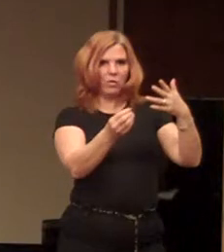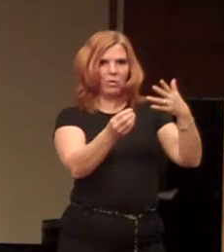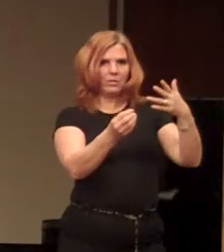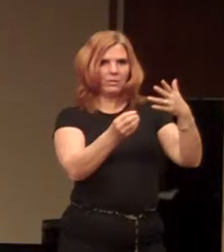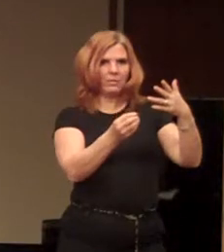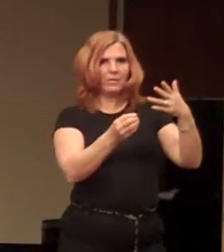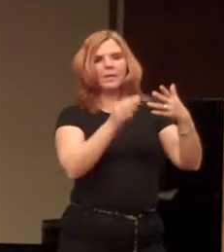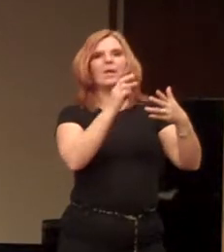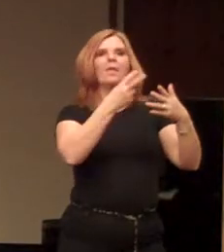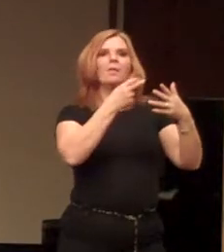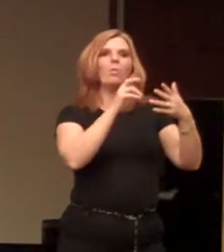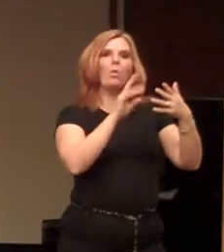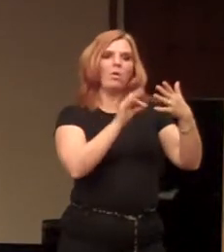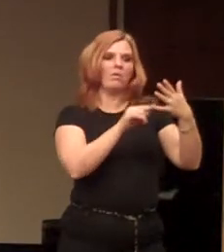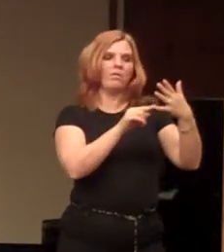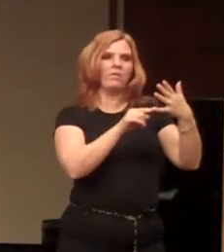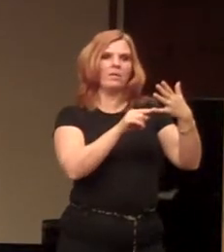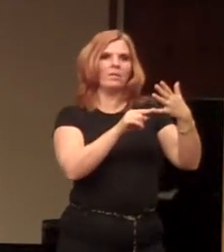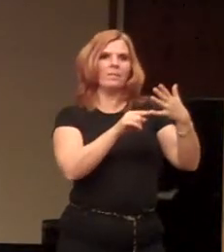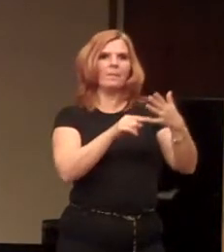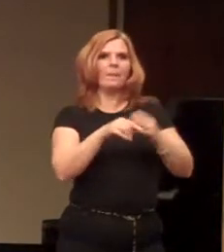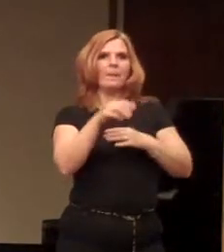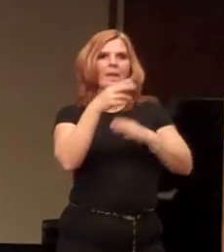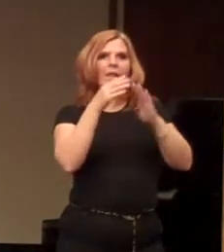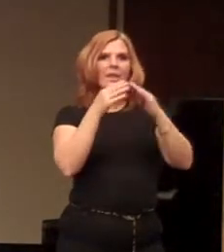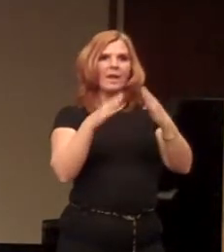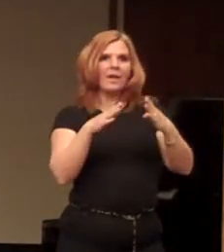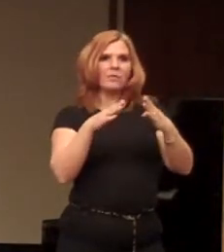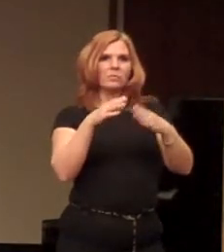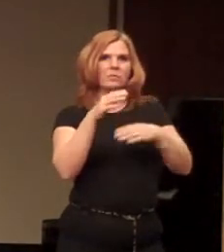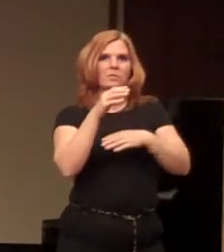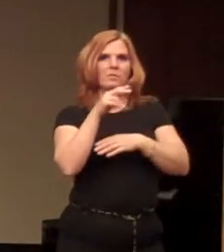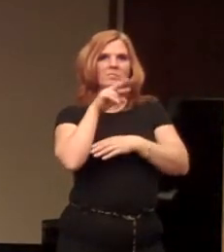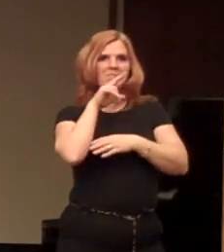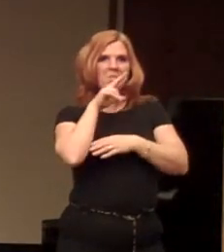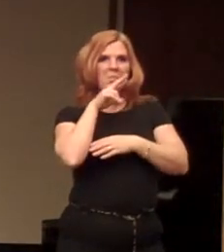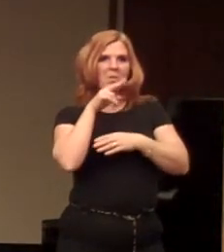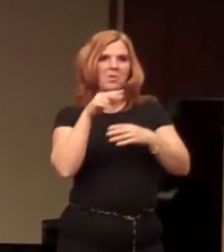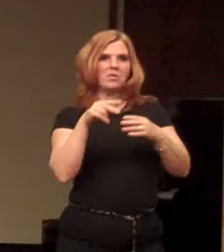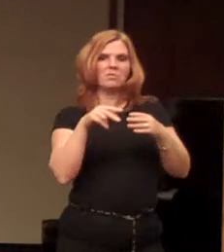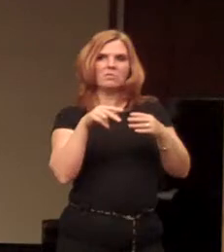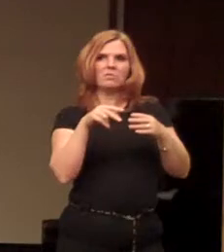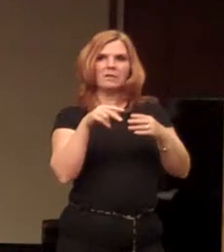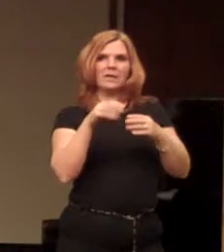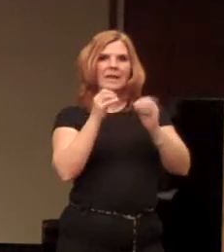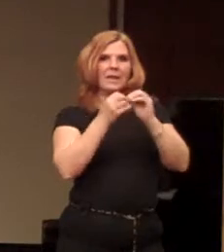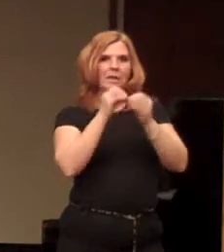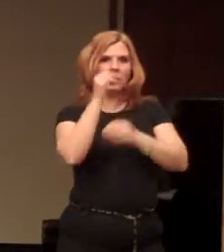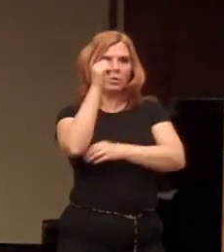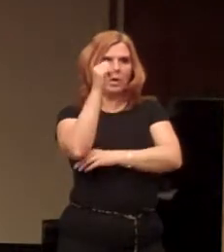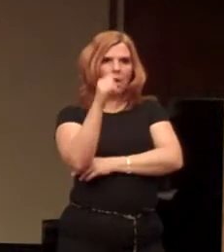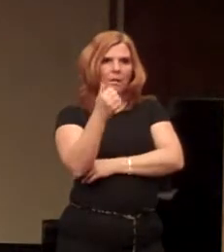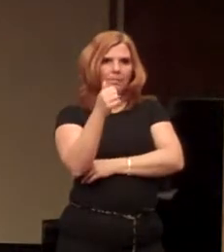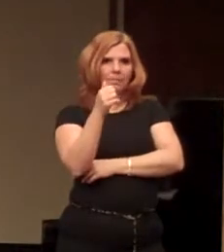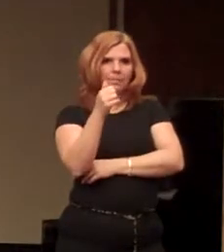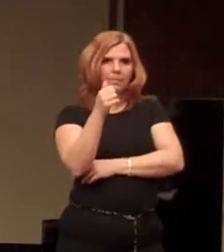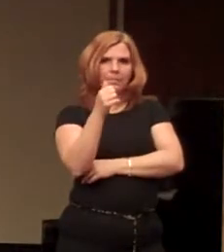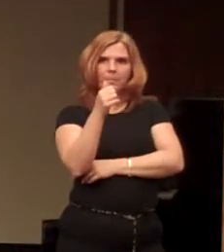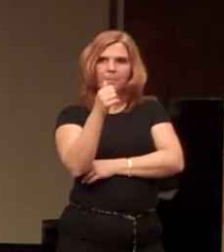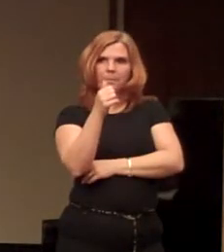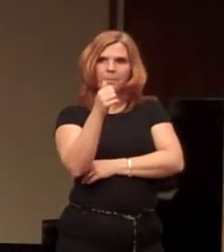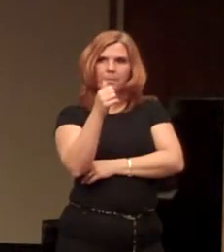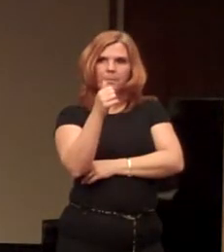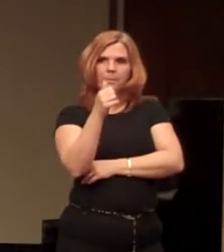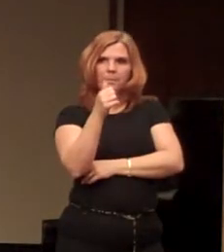Wheeling Wharf, the site of Fort Henry, the market houses, the Marsh Wheeling plant, and number 10.